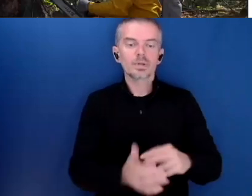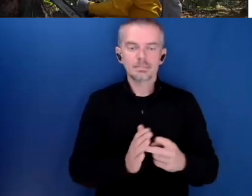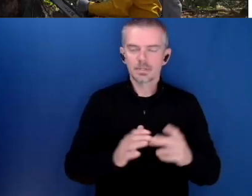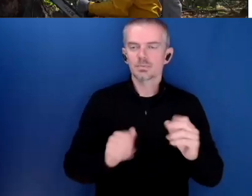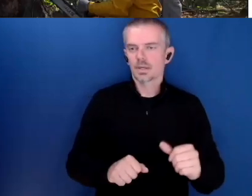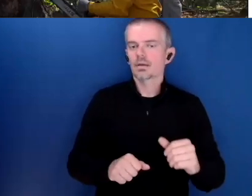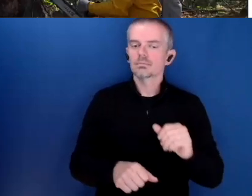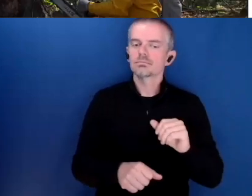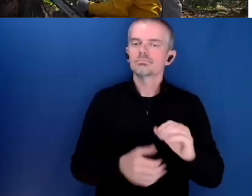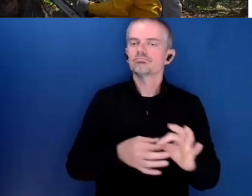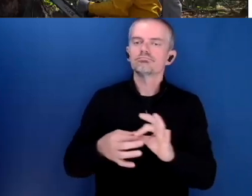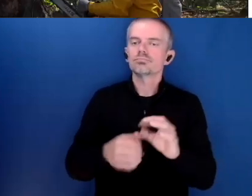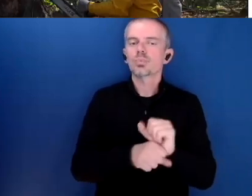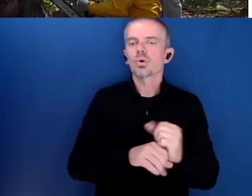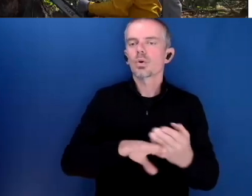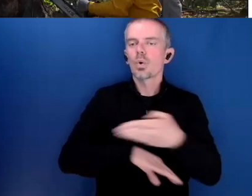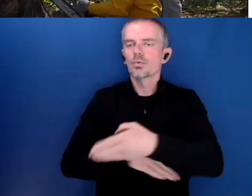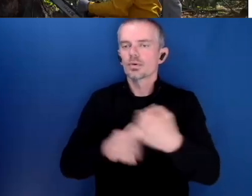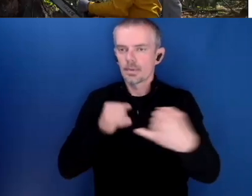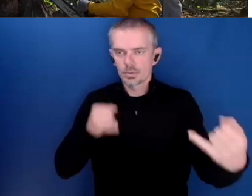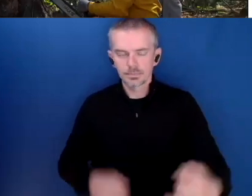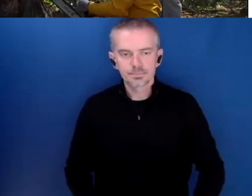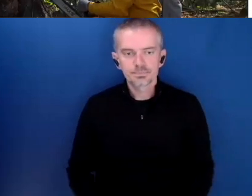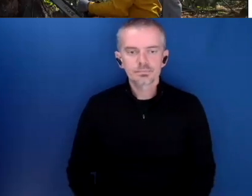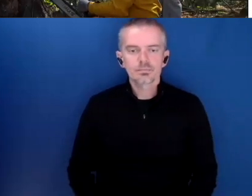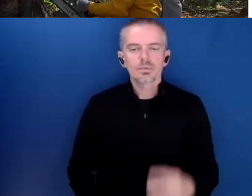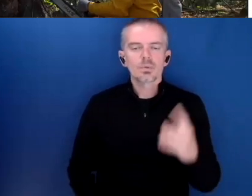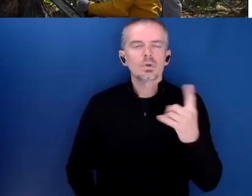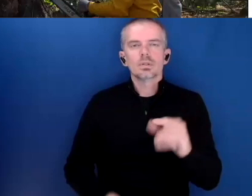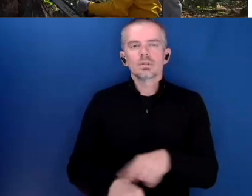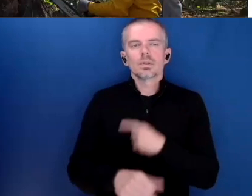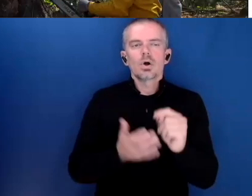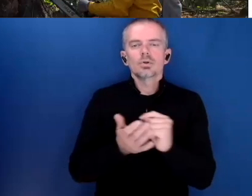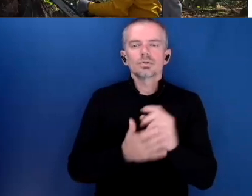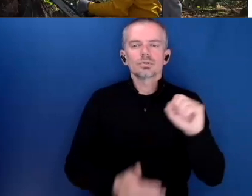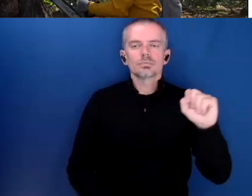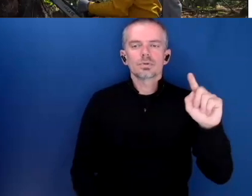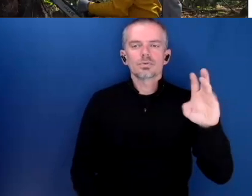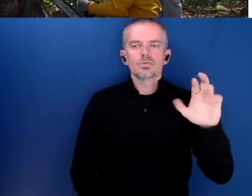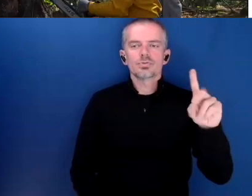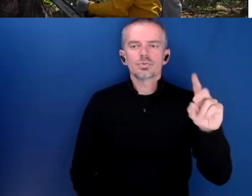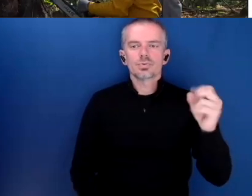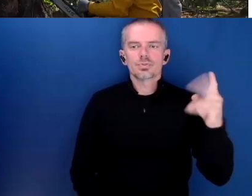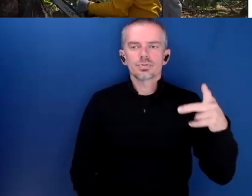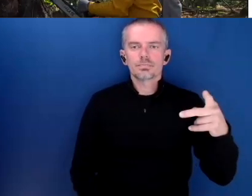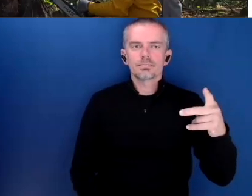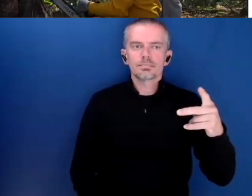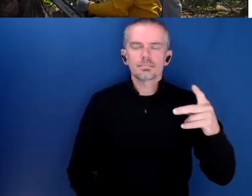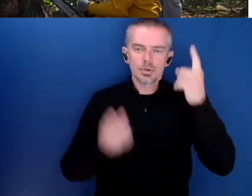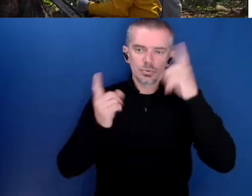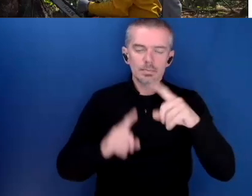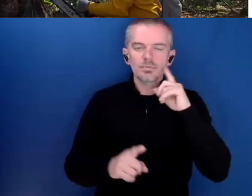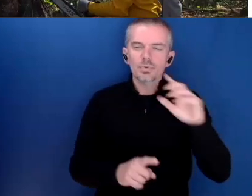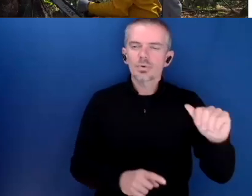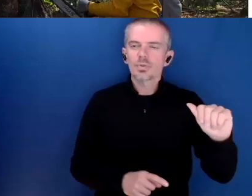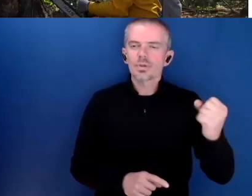example of use of this agreement is a long-term stewardship agreement that's used to enable the Ashland Forest Resiliency Stewardship